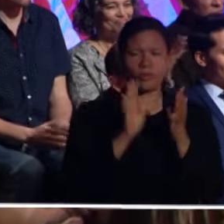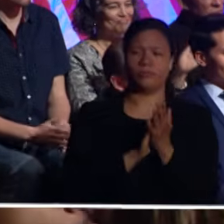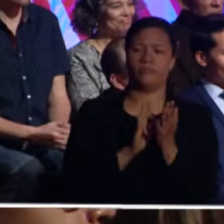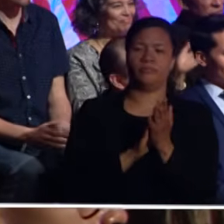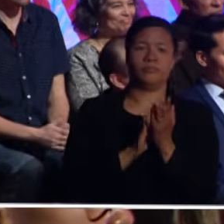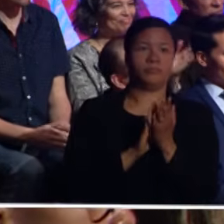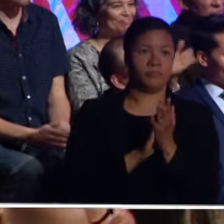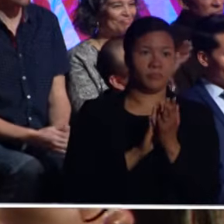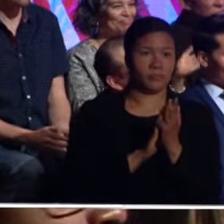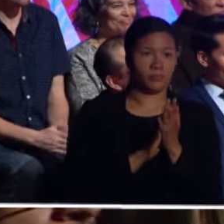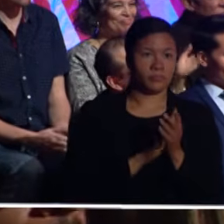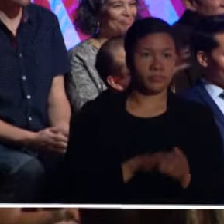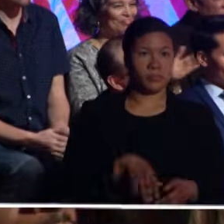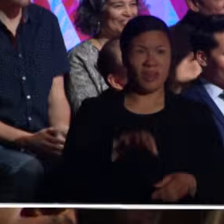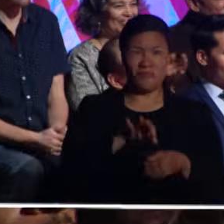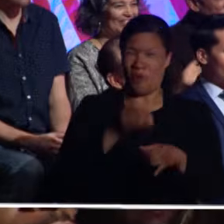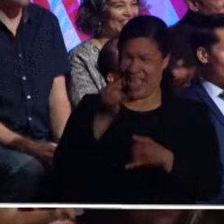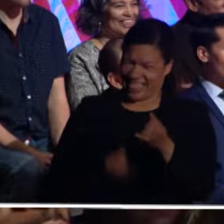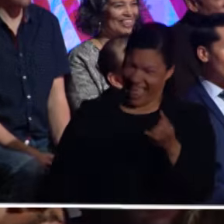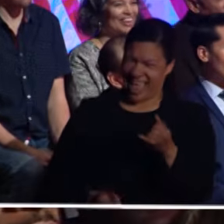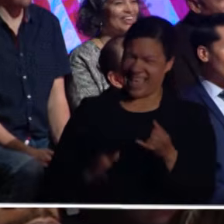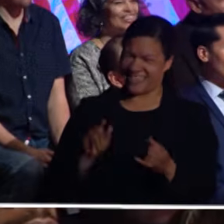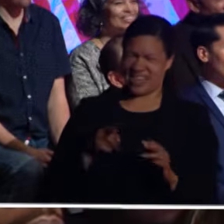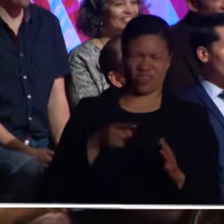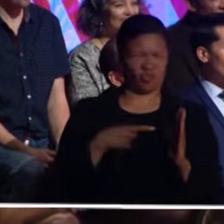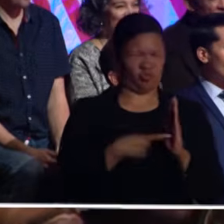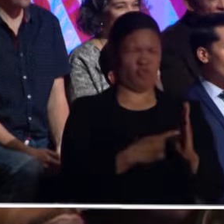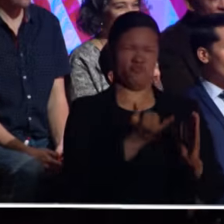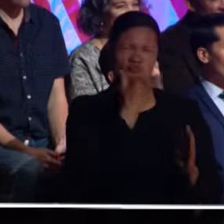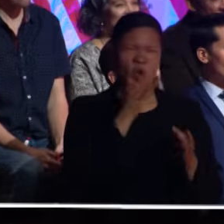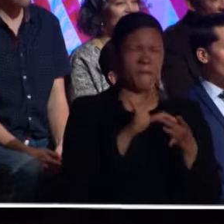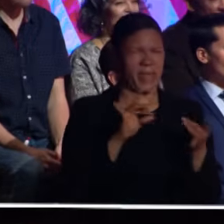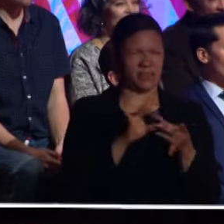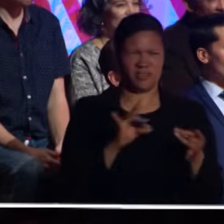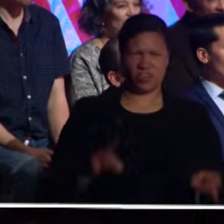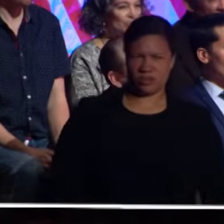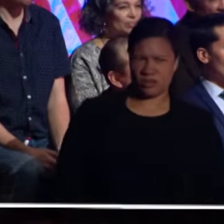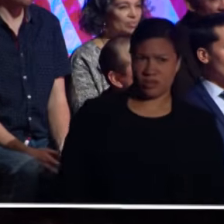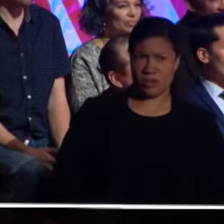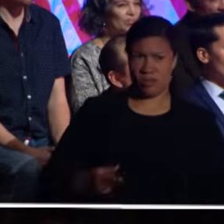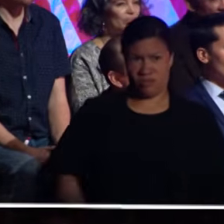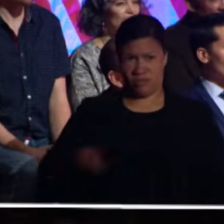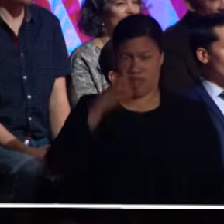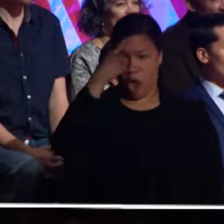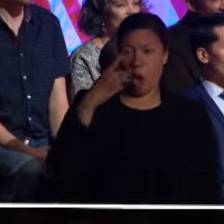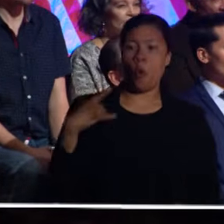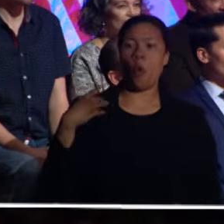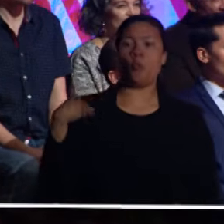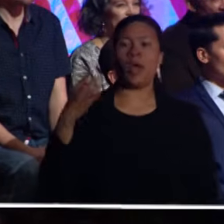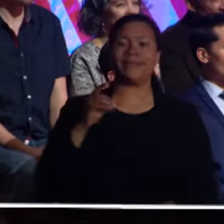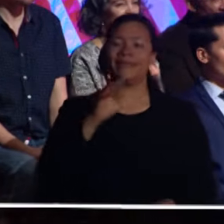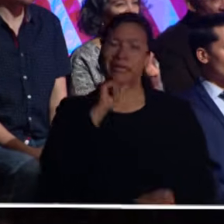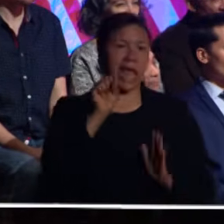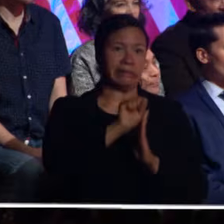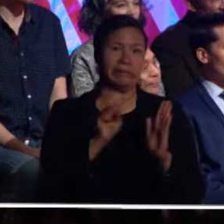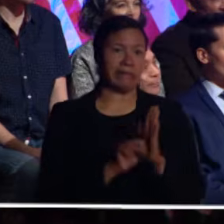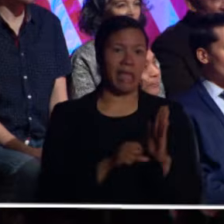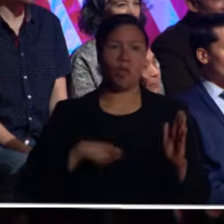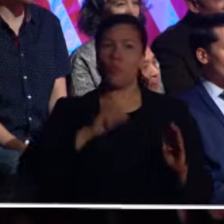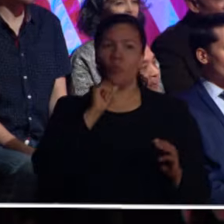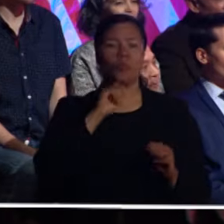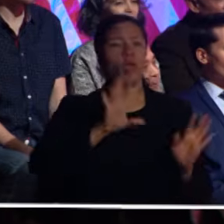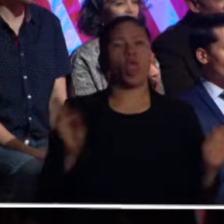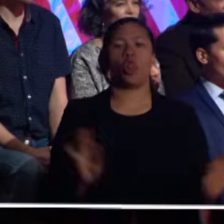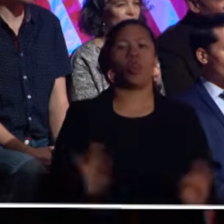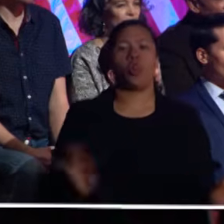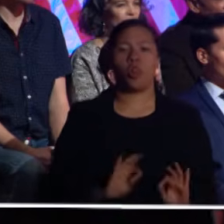Voting last sends the wrong message. It reinforces the incorrect notion that since DC is an estate, therefore we don't